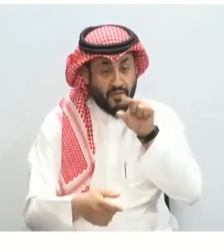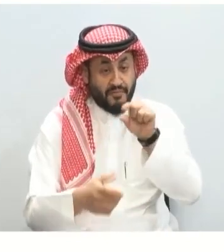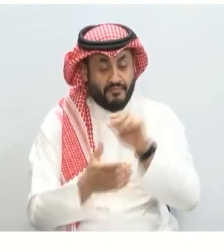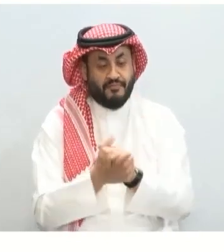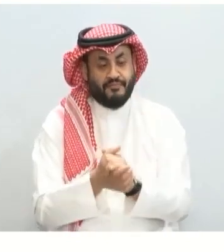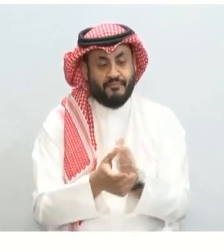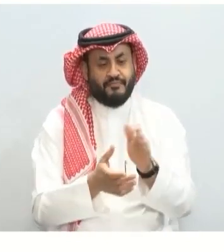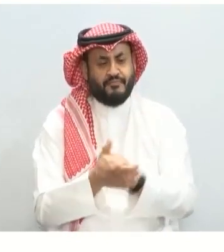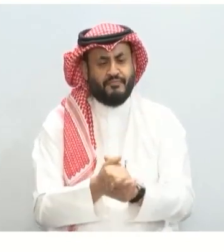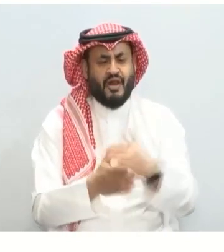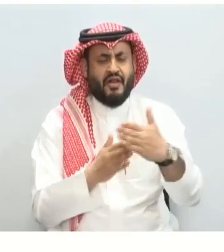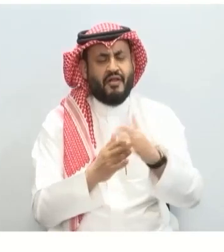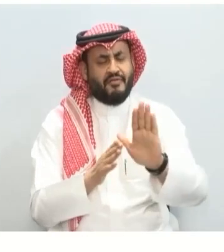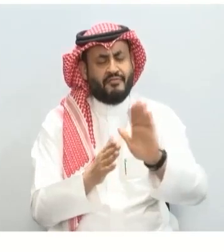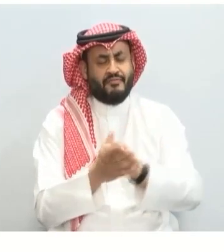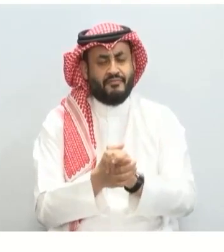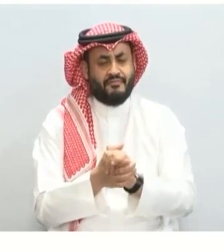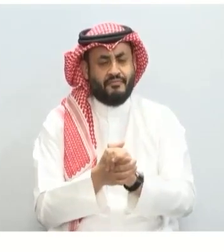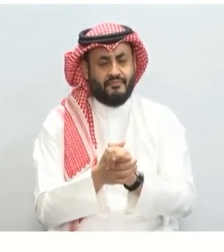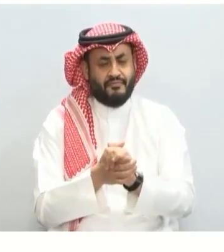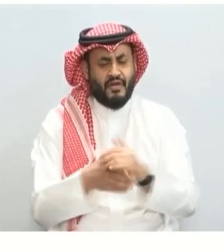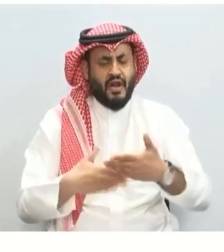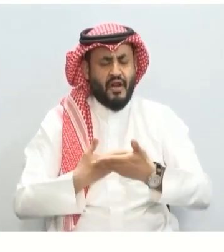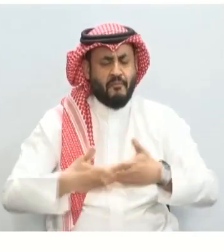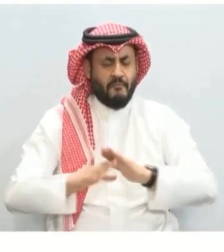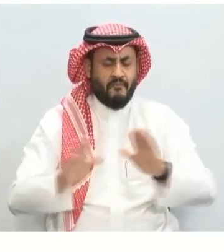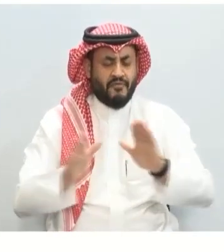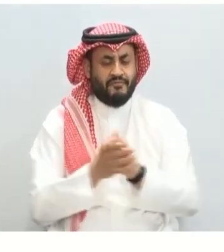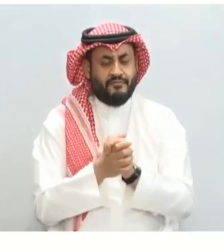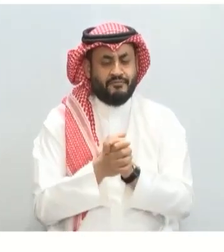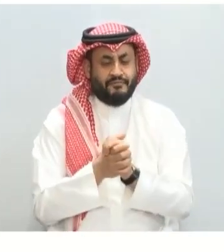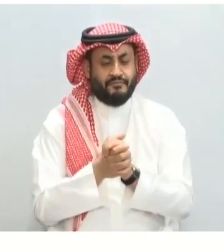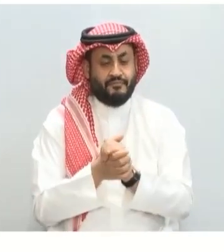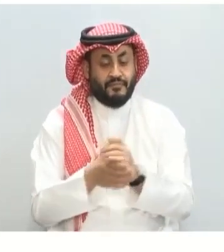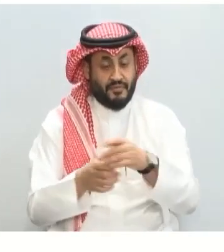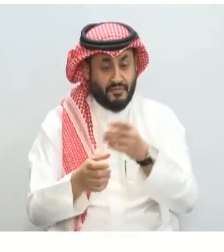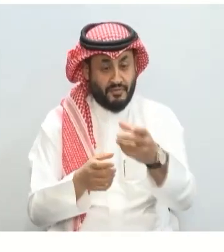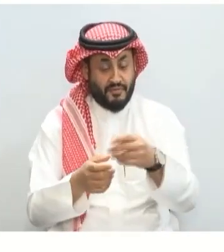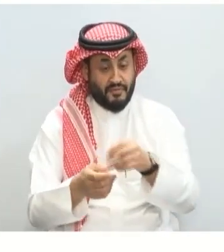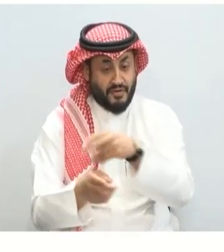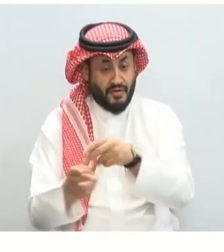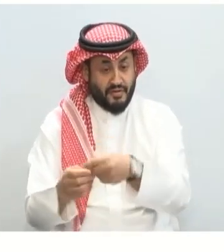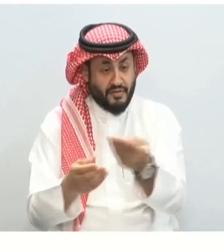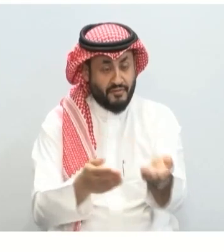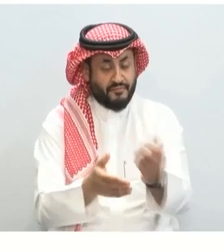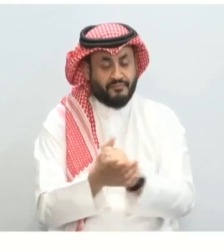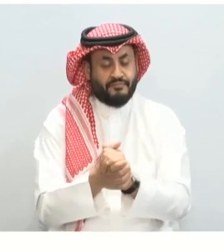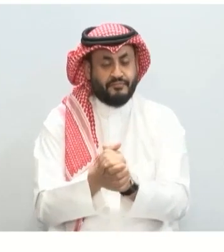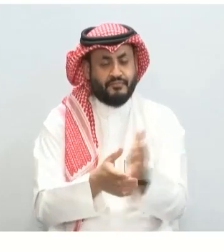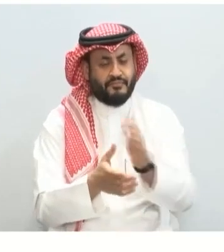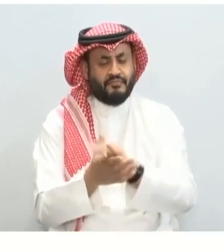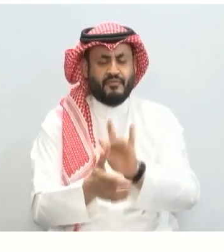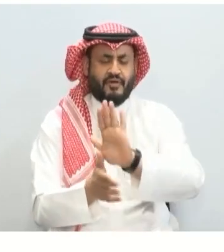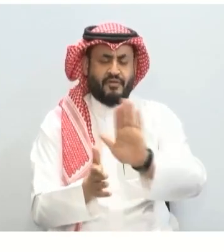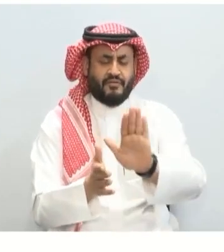Nawal, oh, no thanks. I'm absolutely stuffed. Fadwa, would you like to try the grilled asparagus? Nawal,